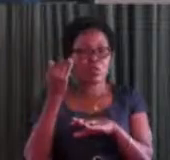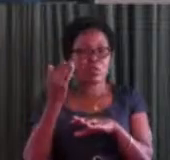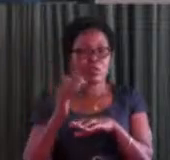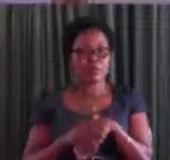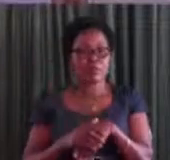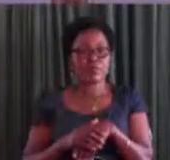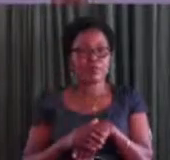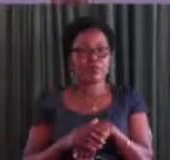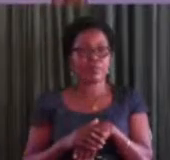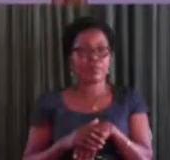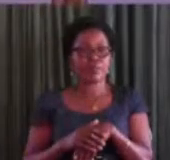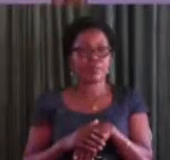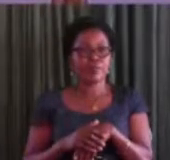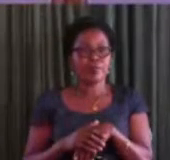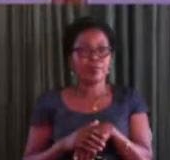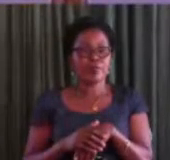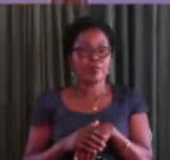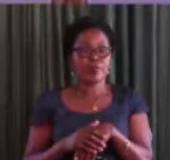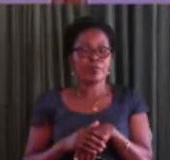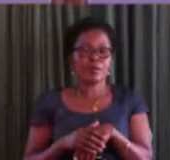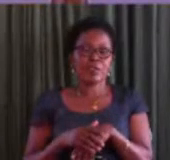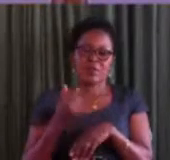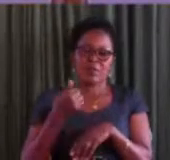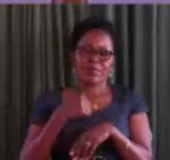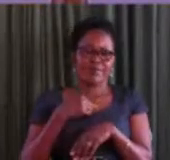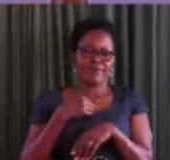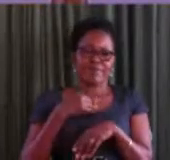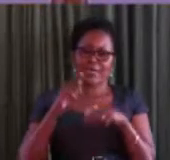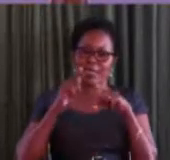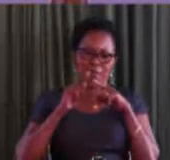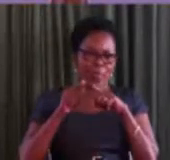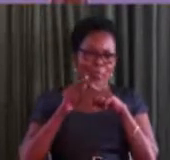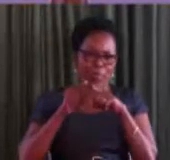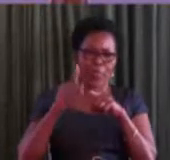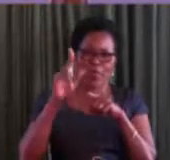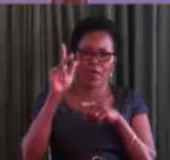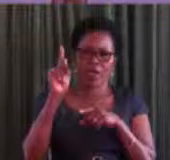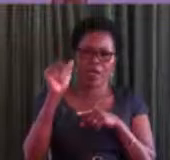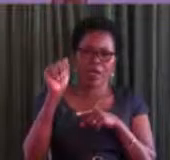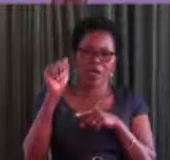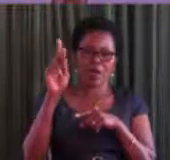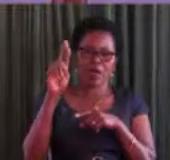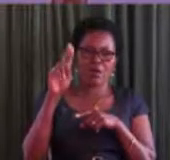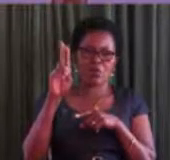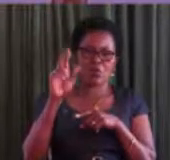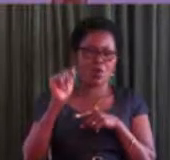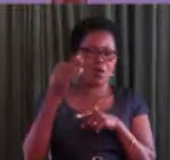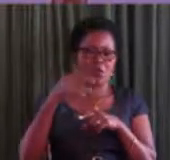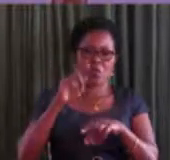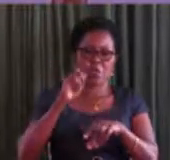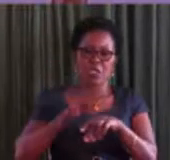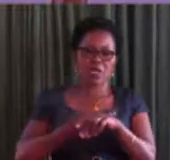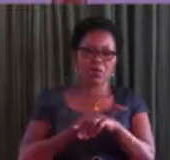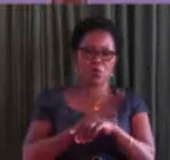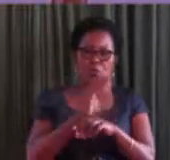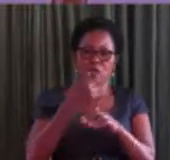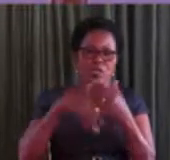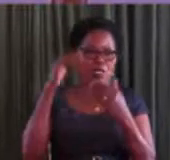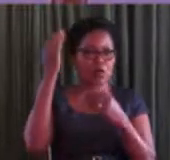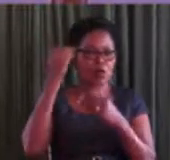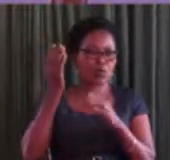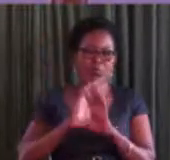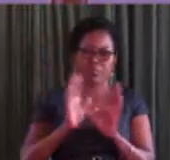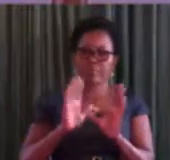I didn't blame Honorable Karua for the time consumed. I actually admitted it was the